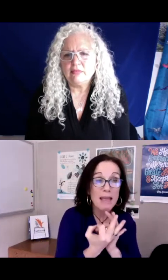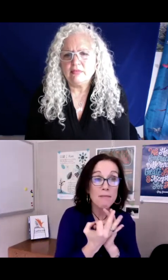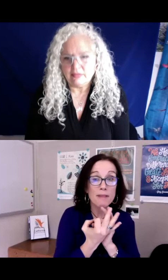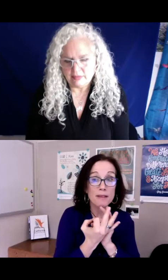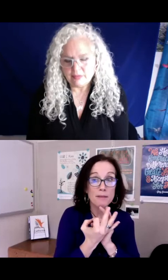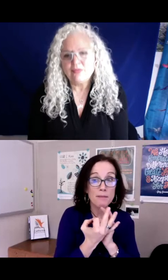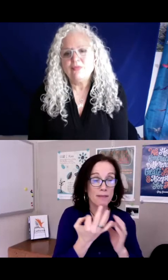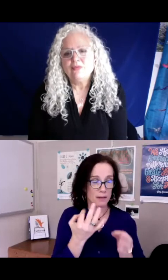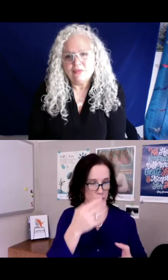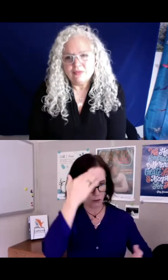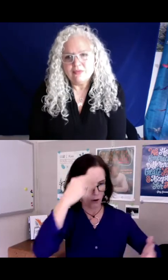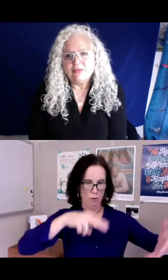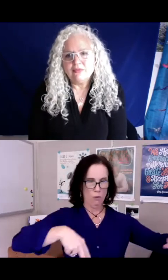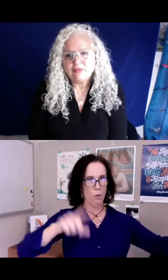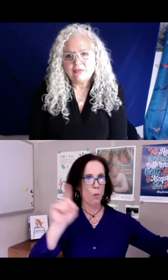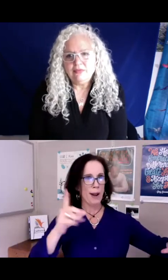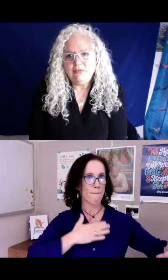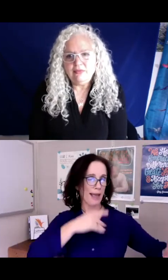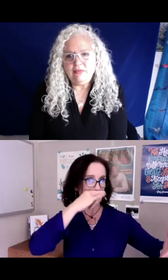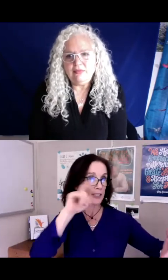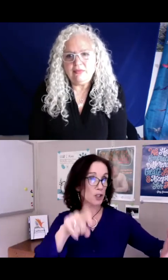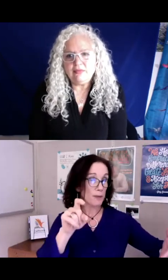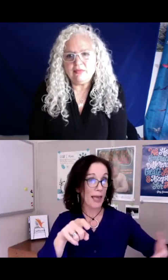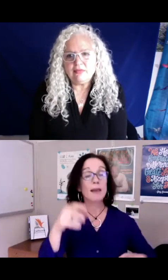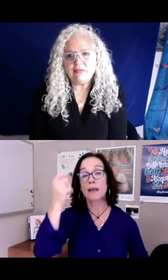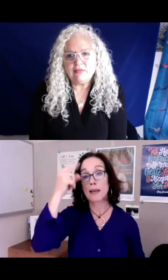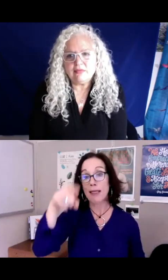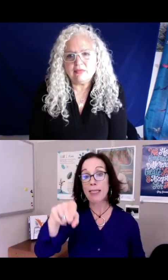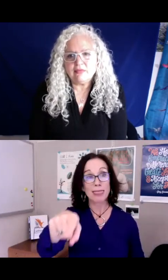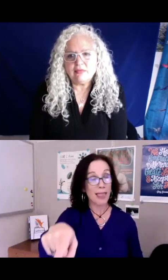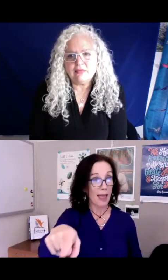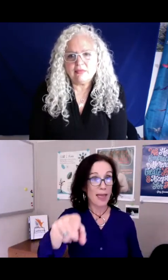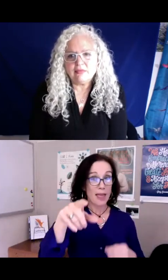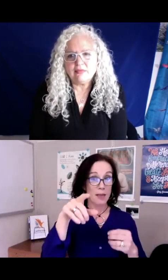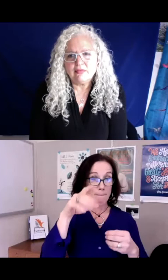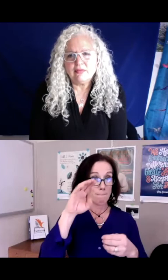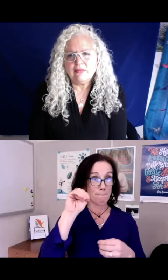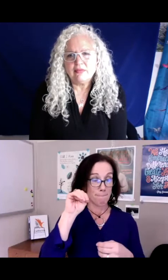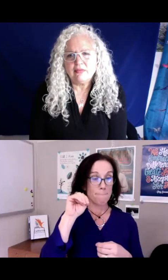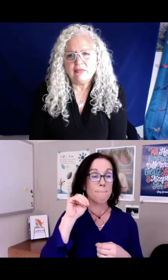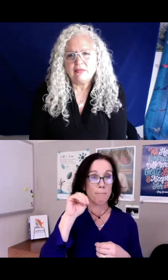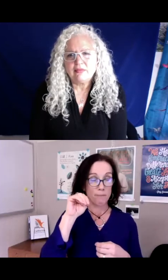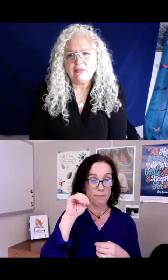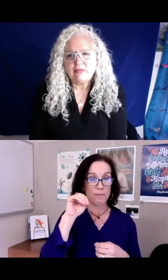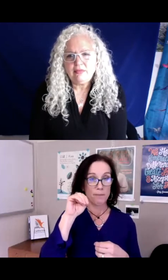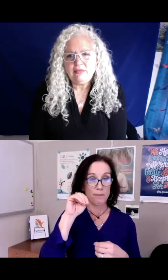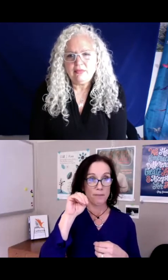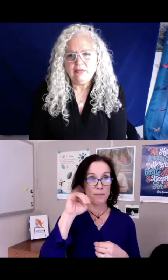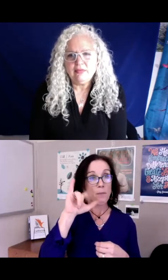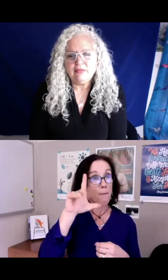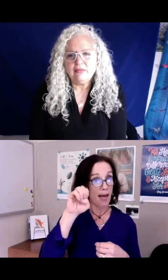the idea is to empower families by looking at, okay, this is where my kid needs to be or is supposed to